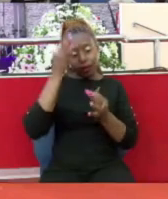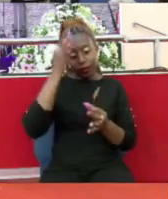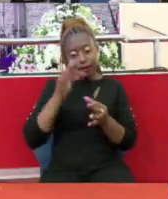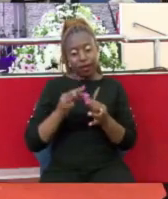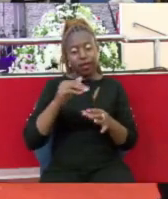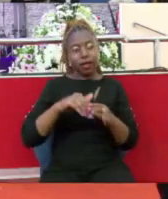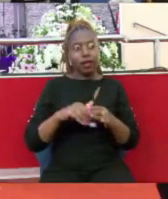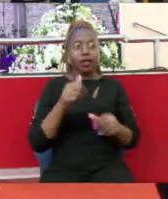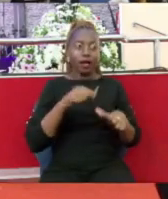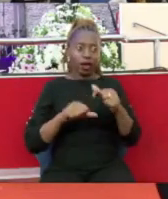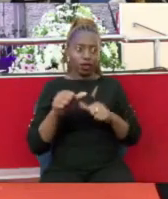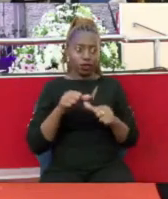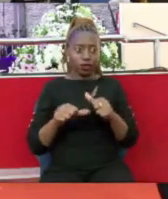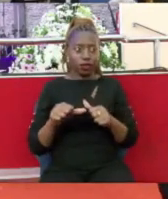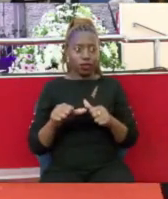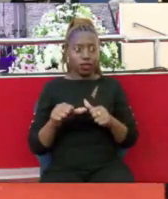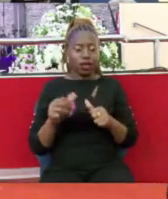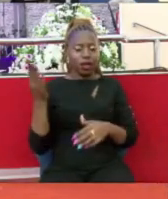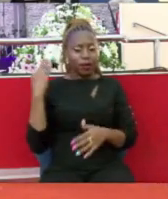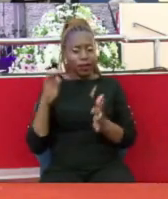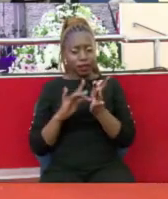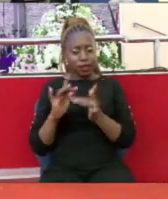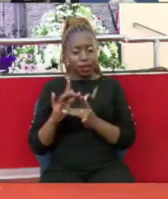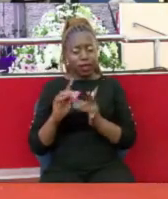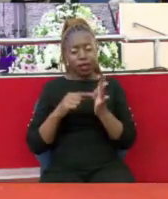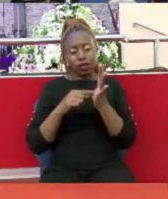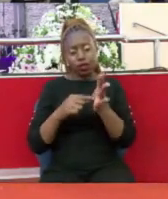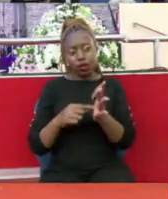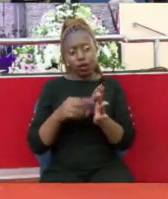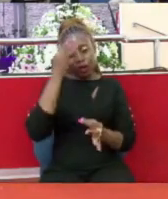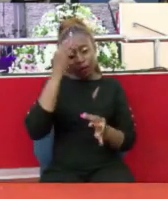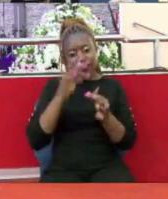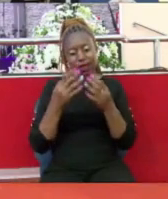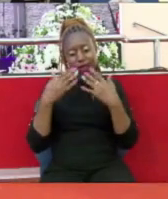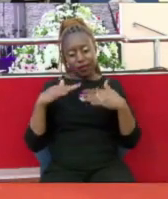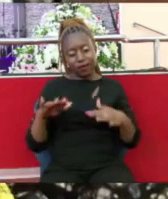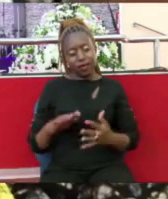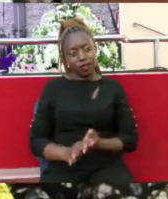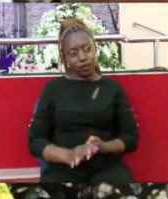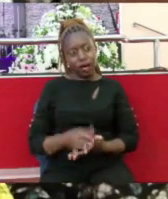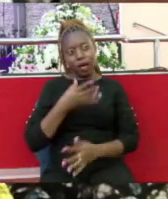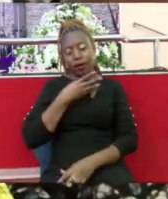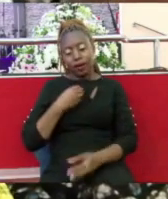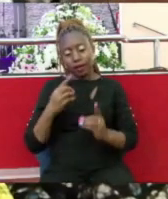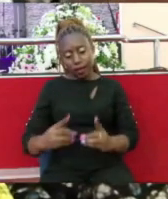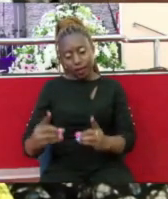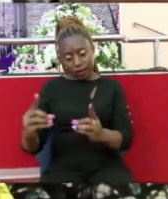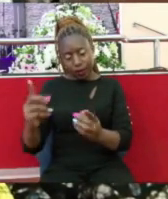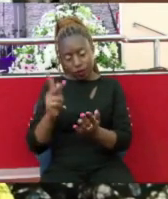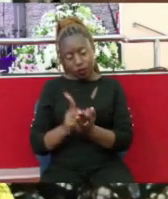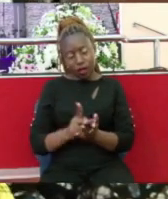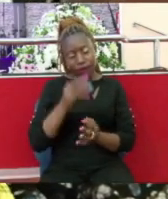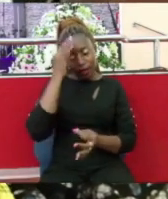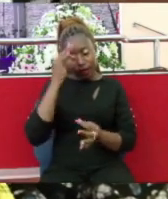to them faith. Alikuwa amewaonyesha kwa imani. So he wanted them to put their faith in him. Akataka imani yao waiweke katika matendo. They should